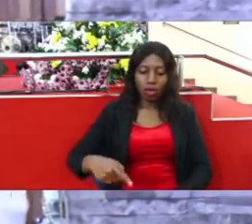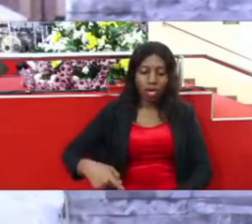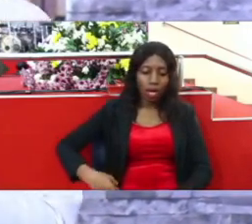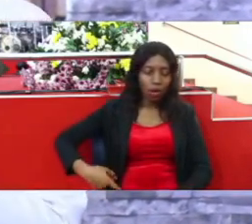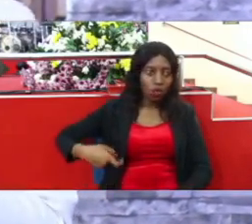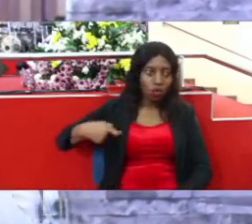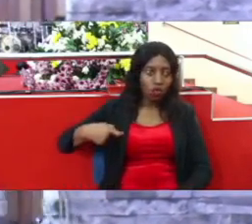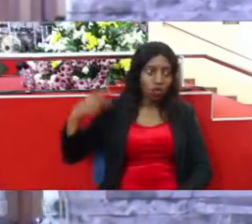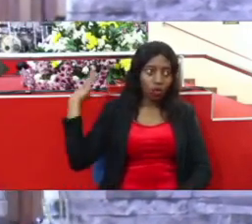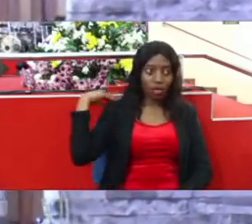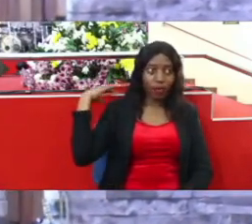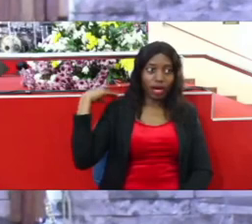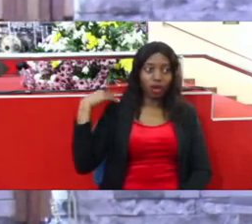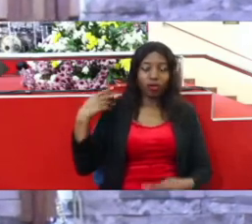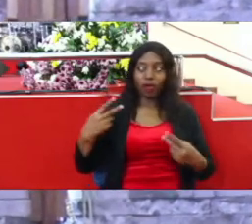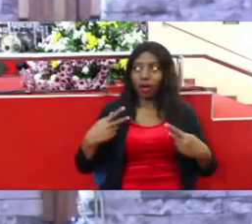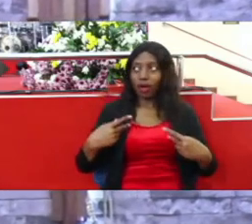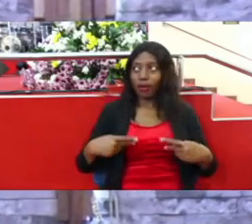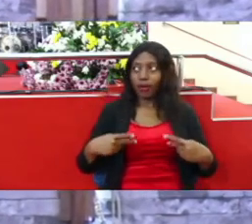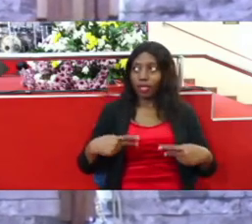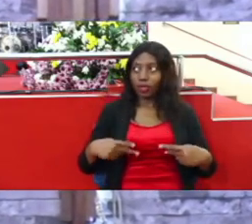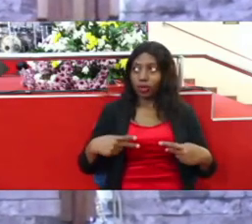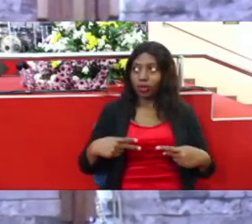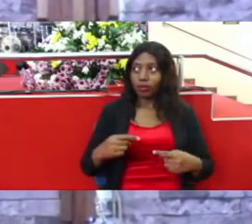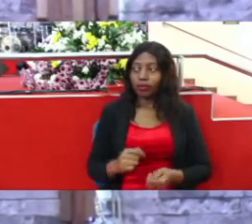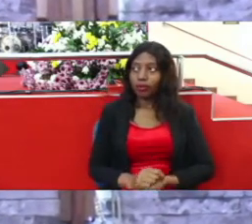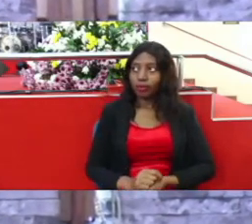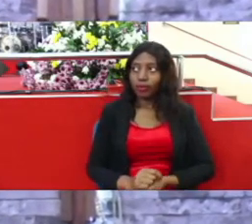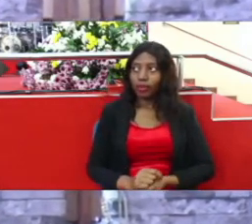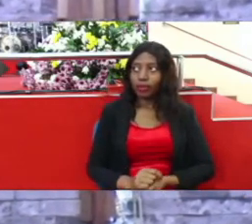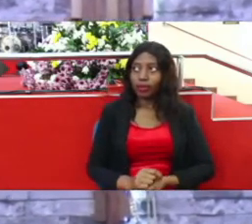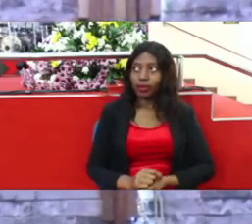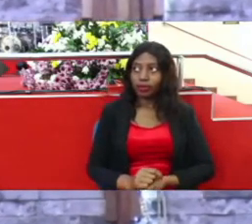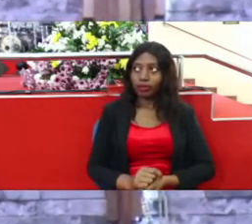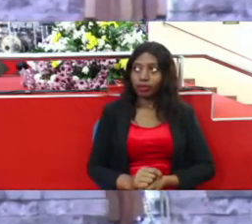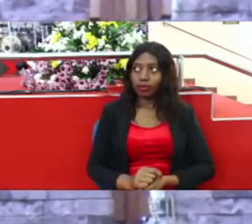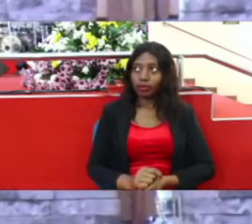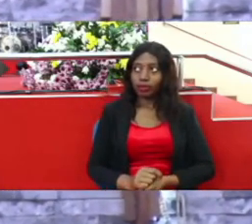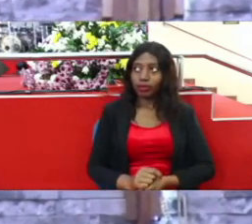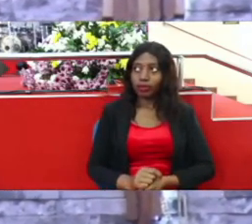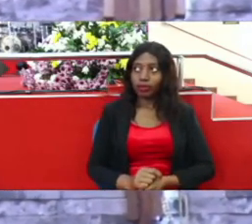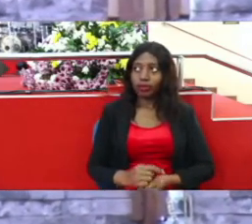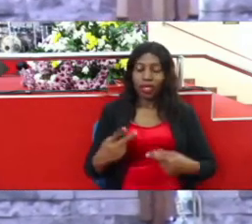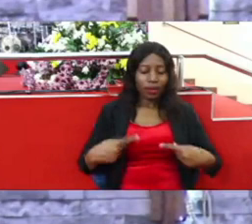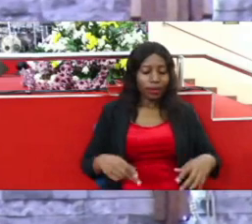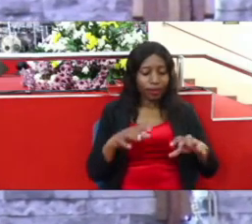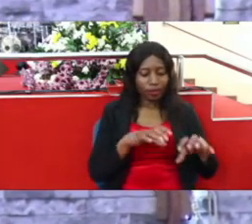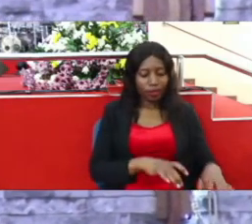comes up through the skull. Tokea nyuma kwa mwanamke. And then they would plant those people, would you